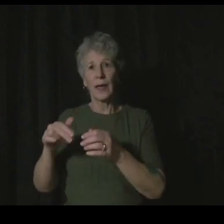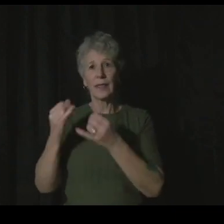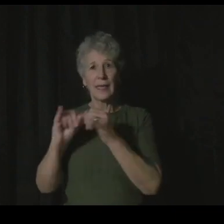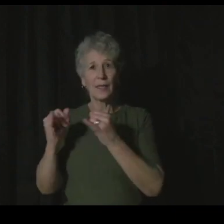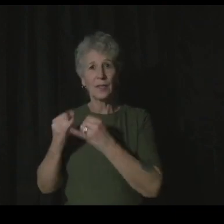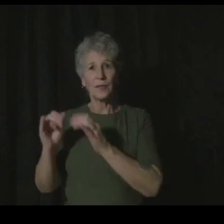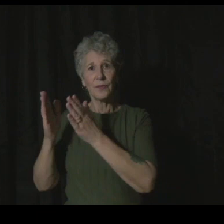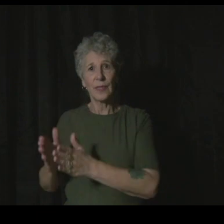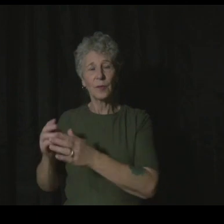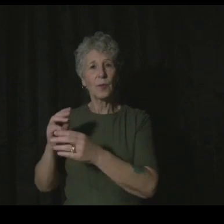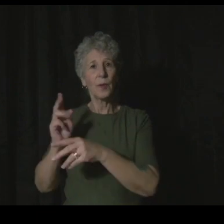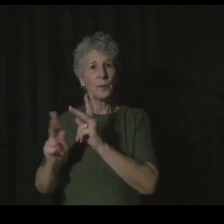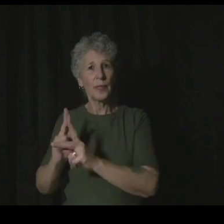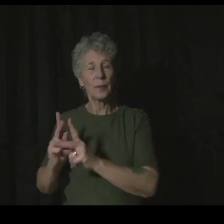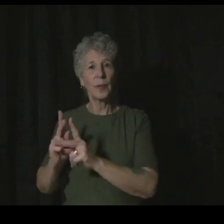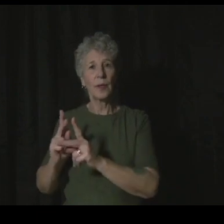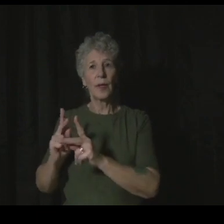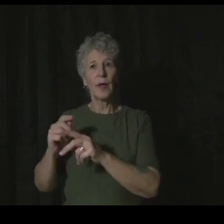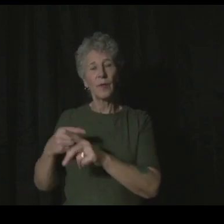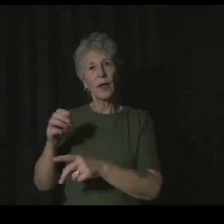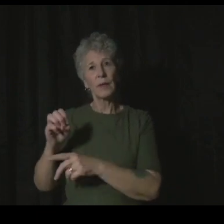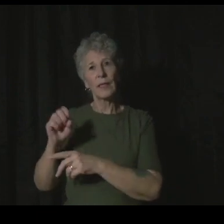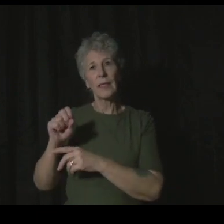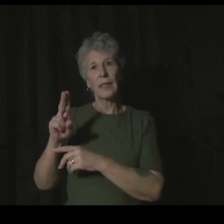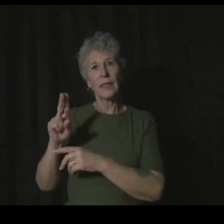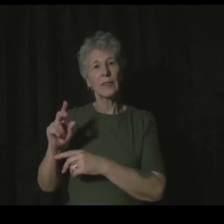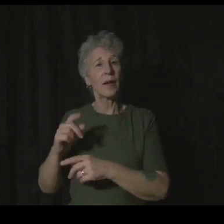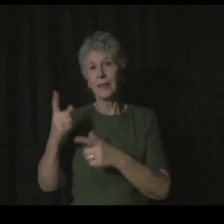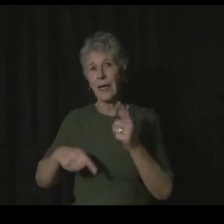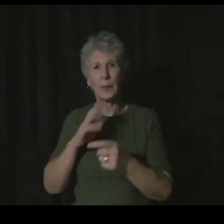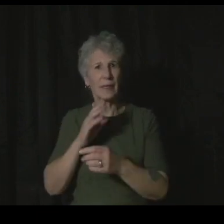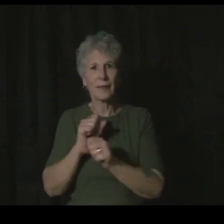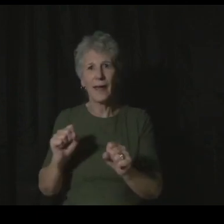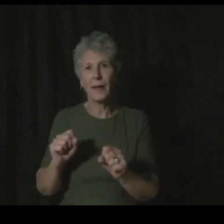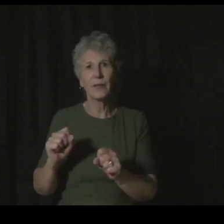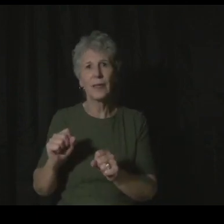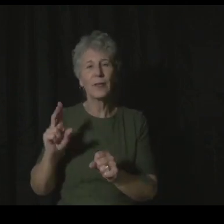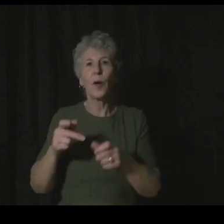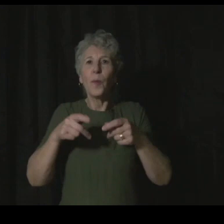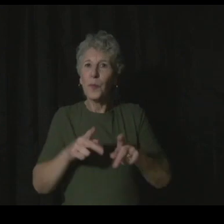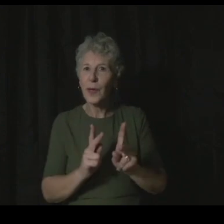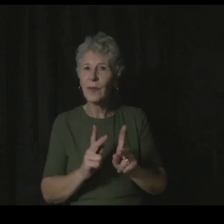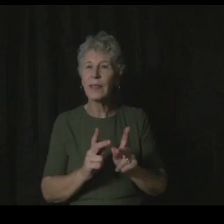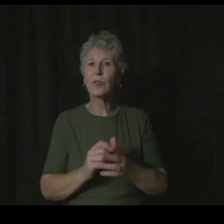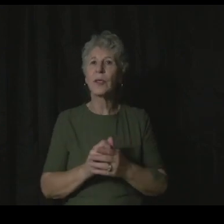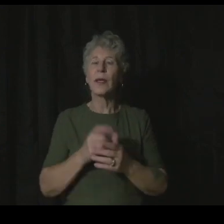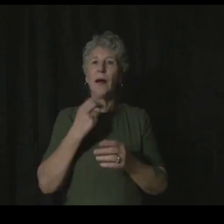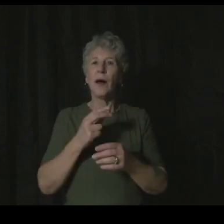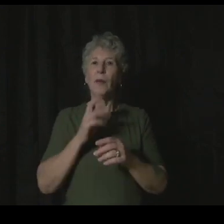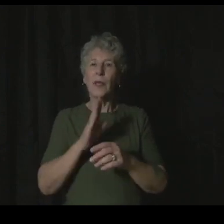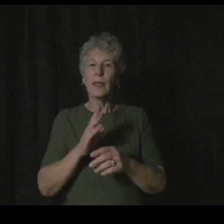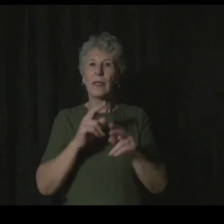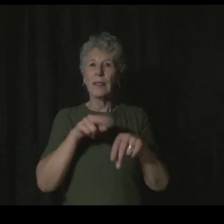of Esau's can't get saved. That's not what it's saying. We're talking about the privilege of being the nation that brings